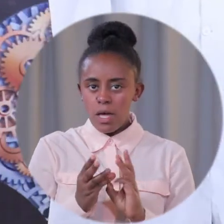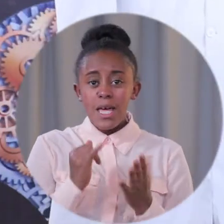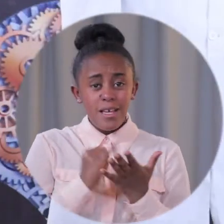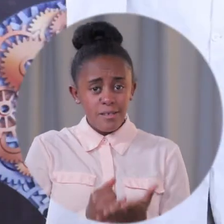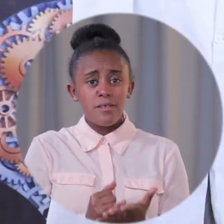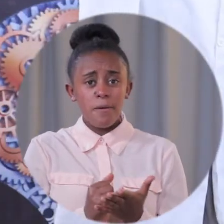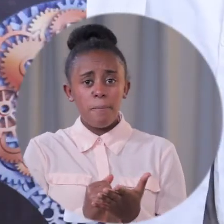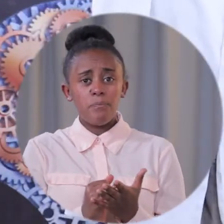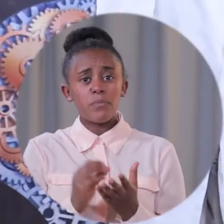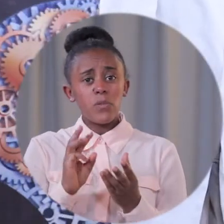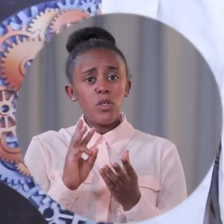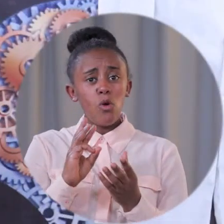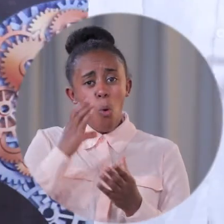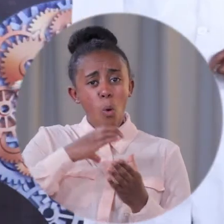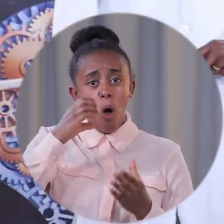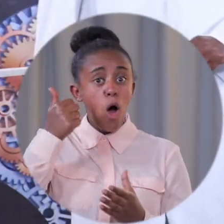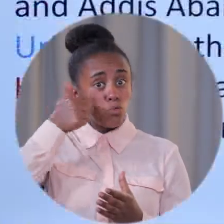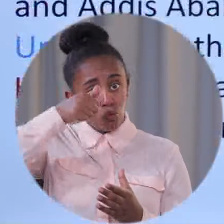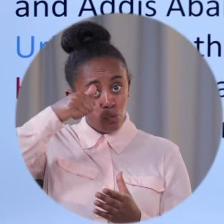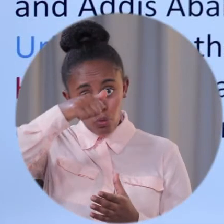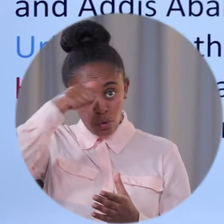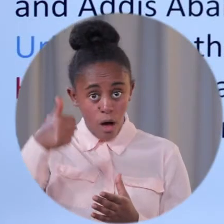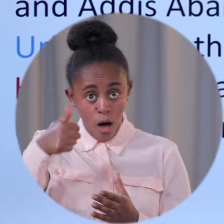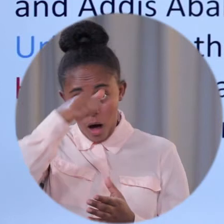Asosa hotter than Nakkant?